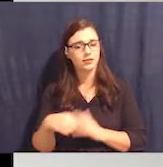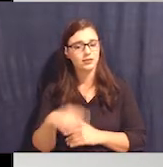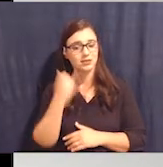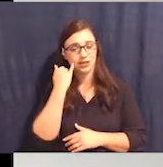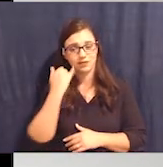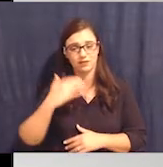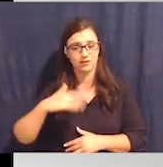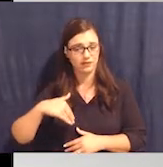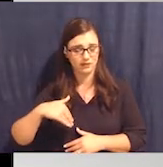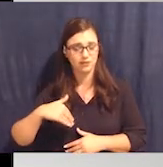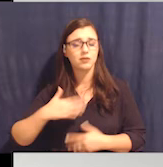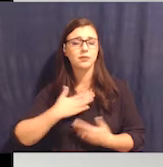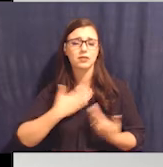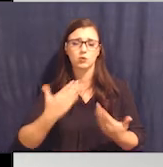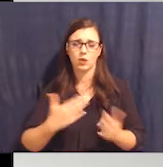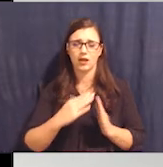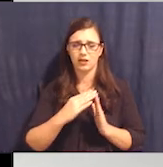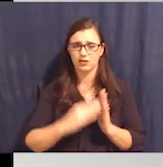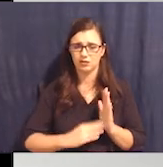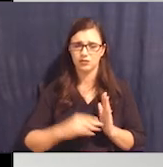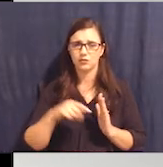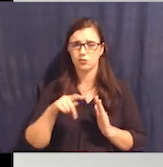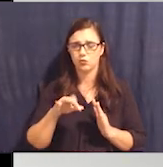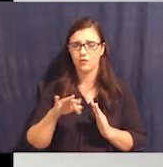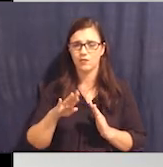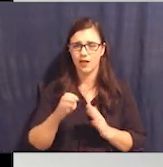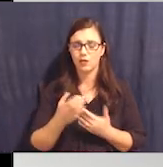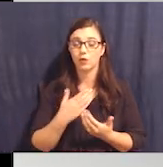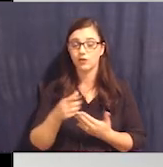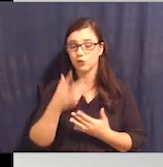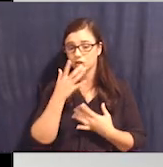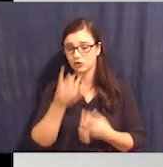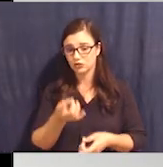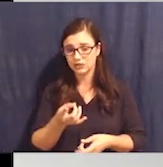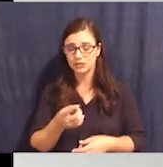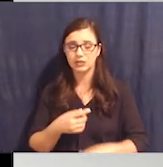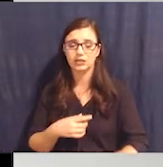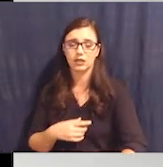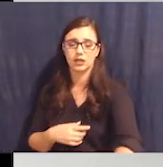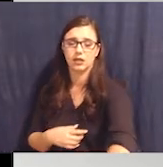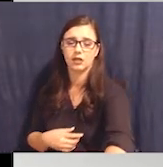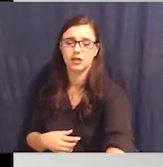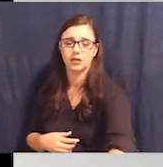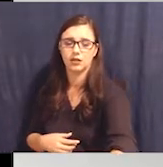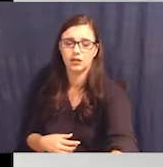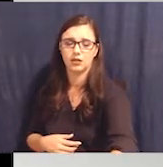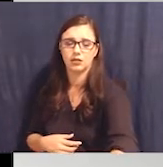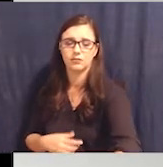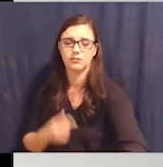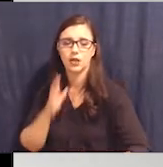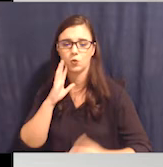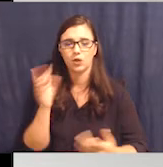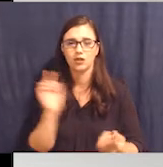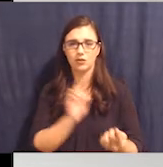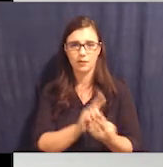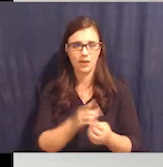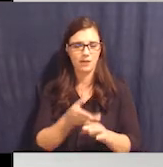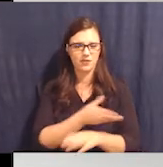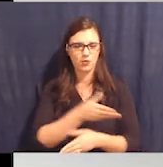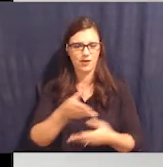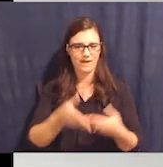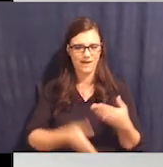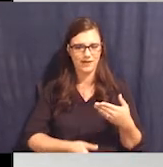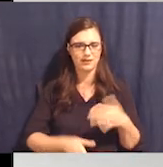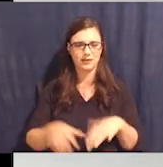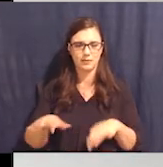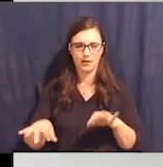ask you all now, if you haven't done so, please fill in your profile, what you're interested in. I'll come by right